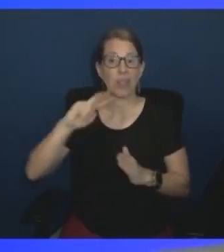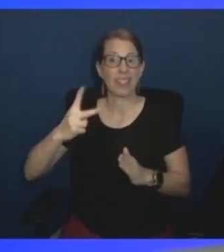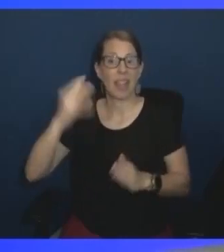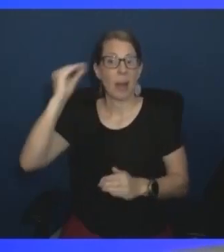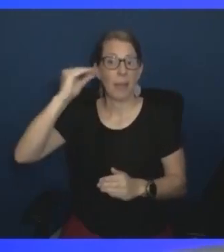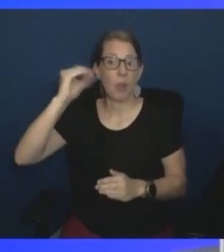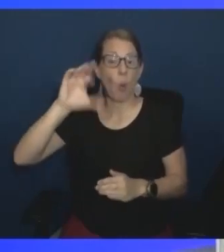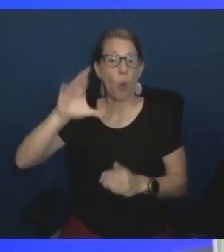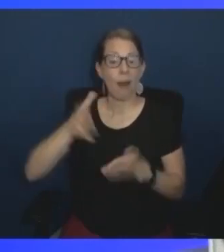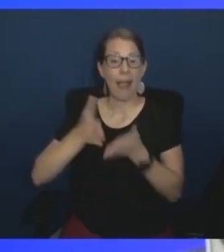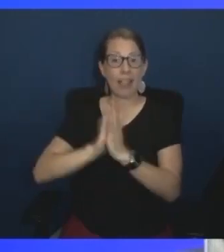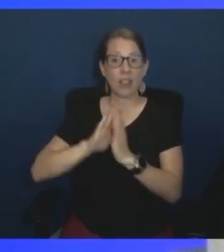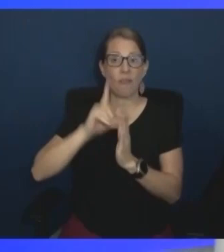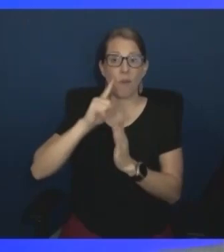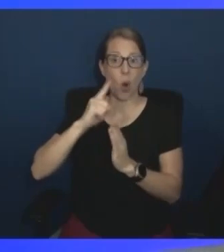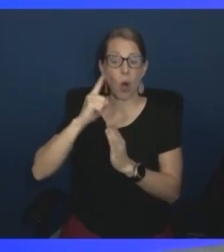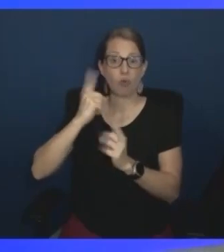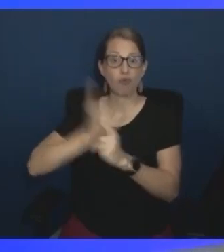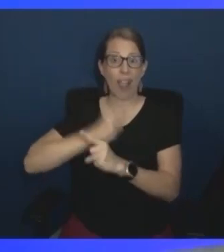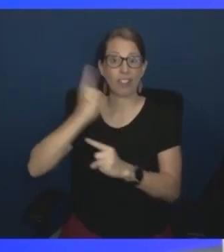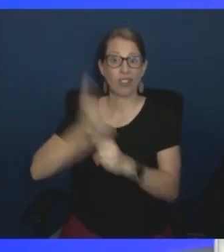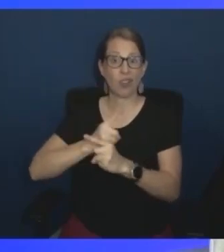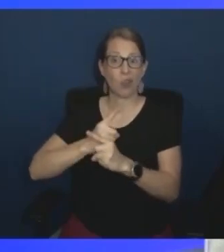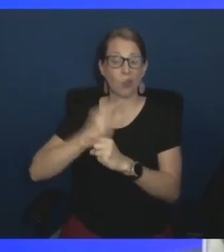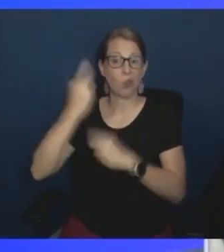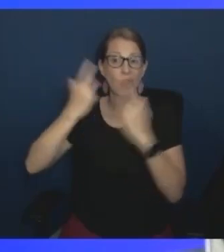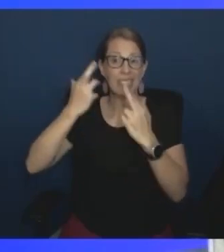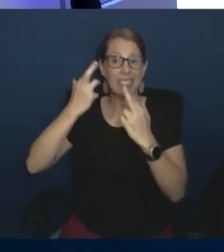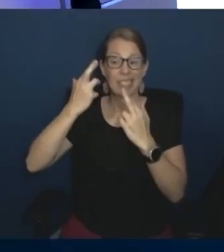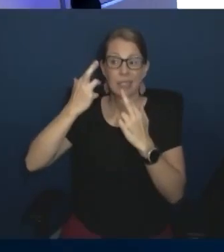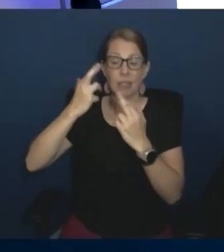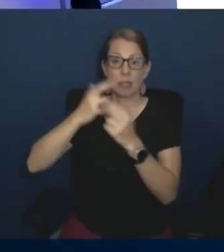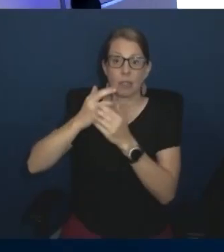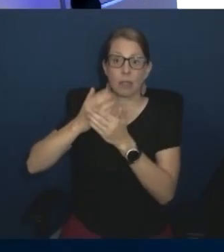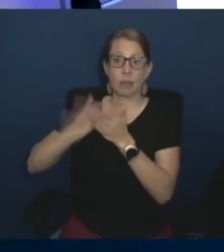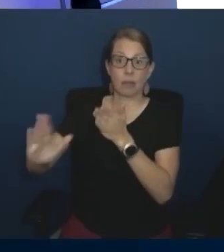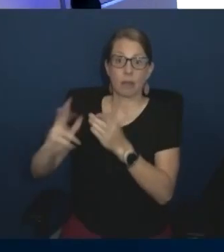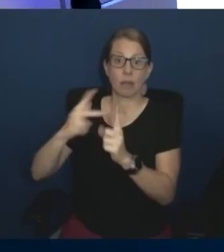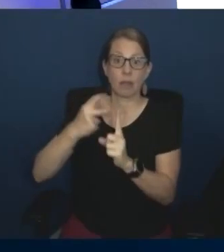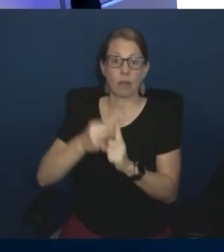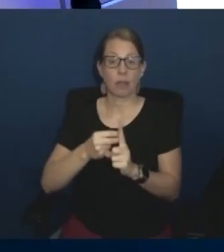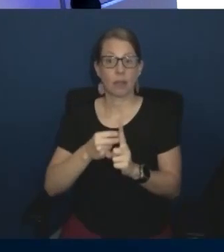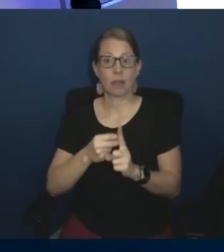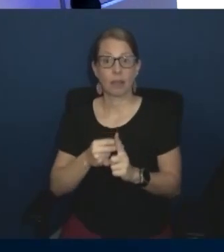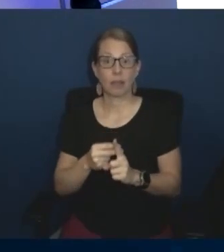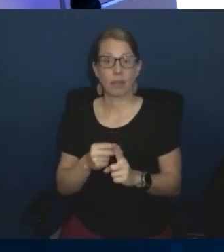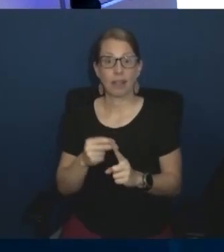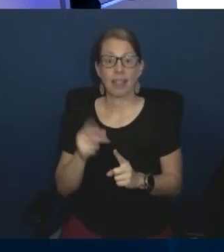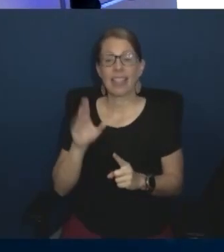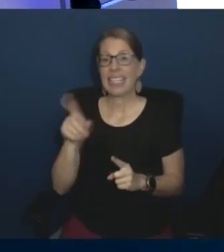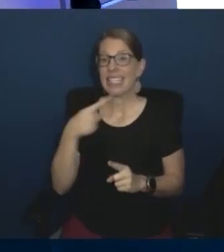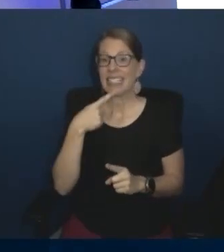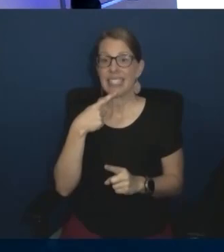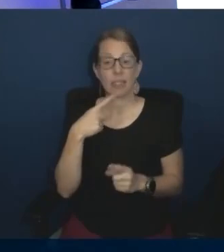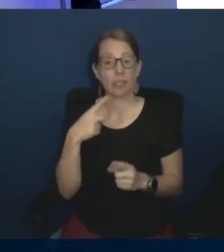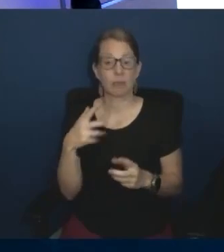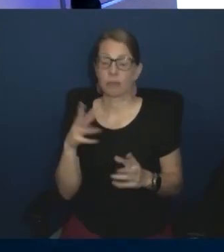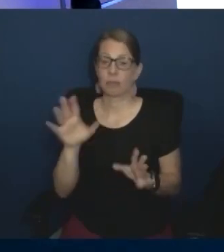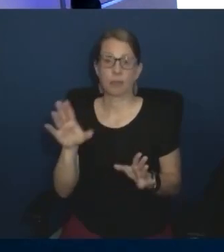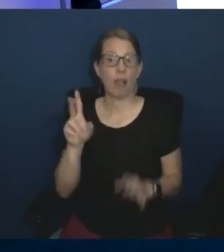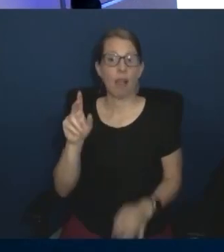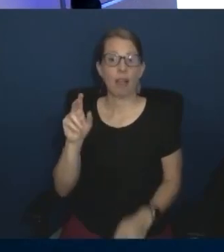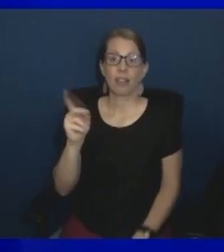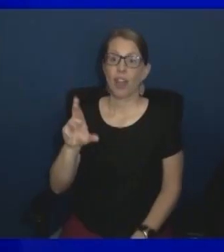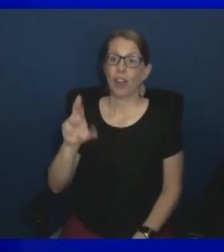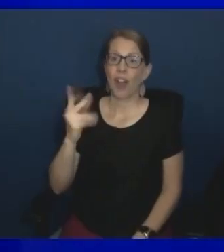for rational explanation as to why that is really important. Dr. Hawkinson always, that's his get a new doctor answer. It's time to see a new provider,